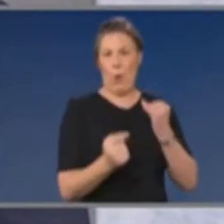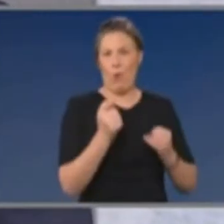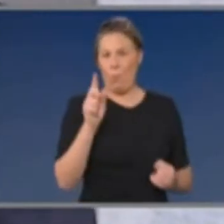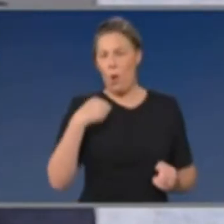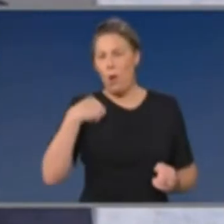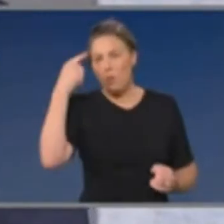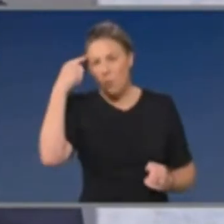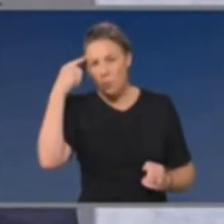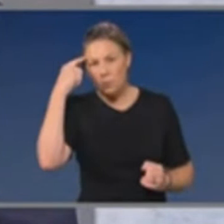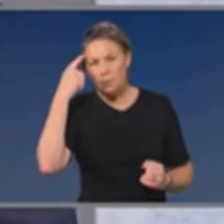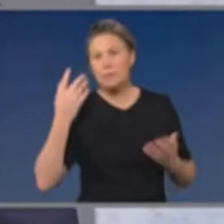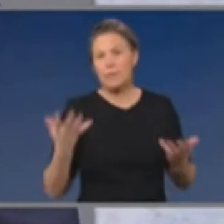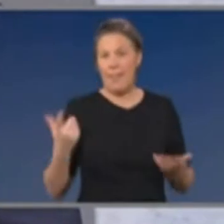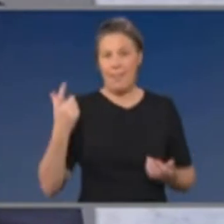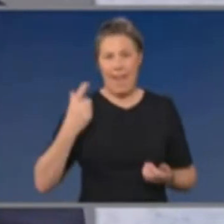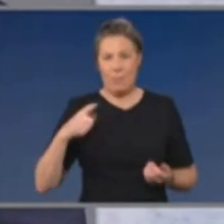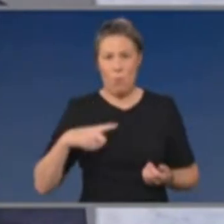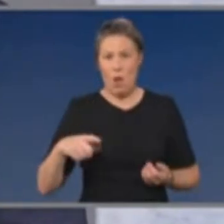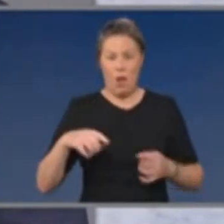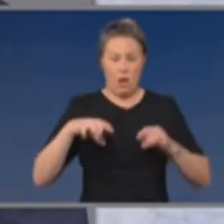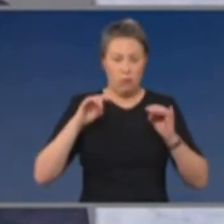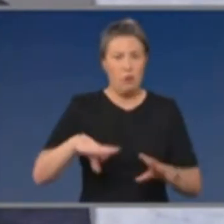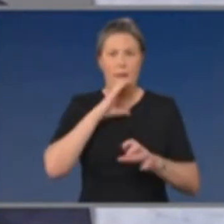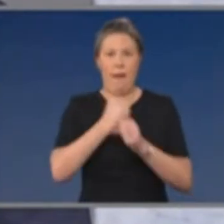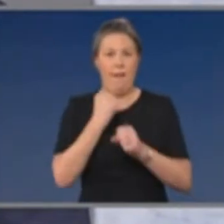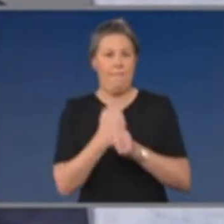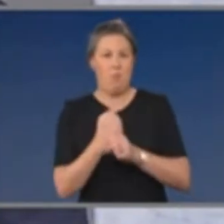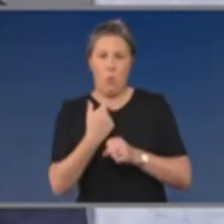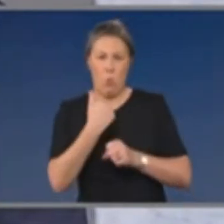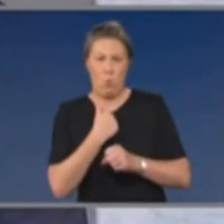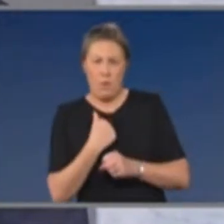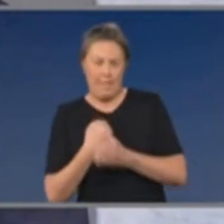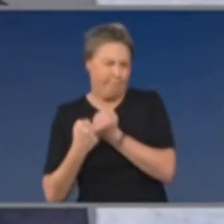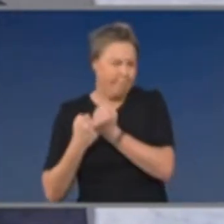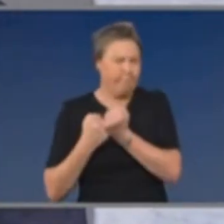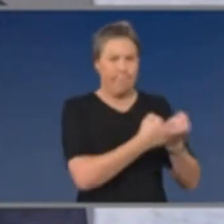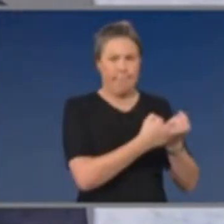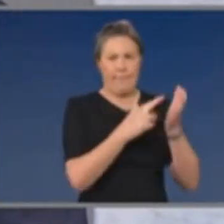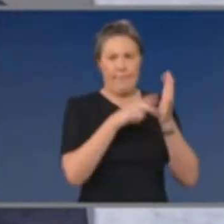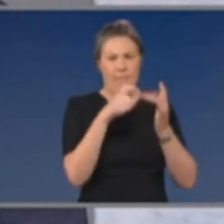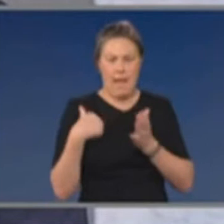you've seen the scale of the response from the Commonwealth to support Victoria,